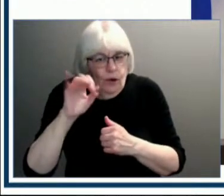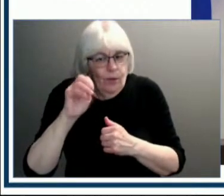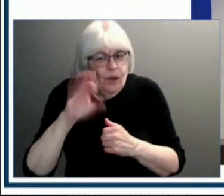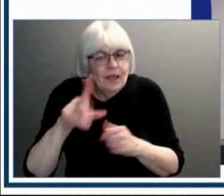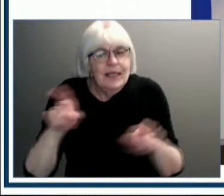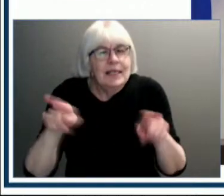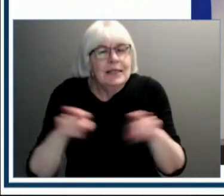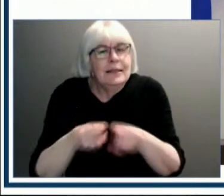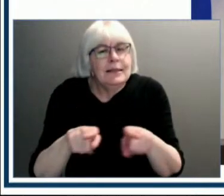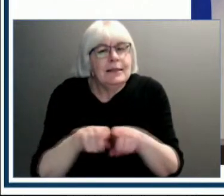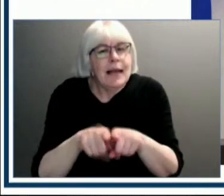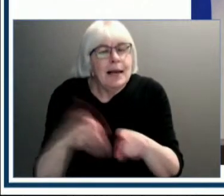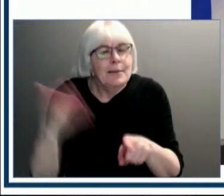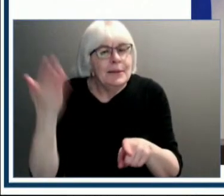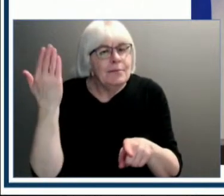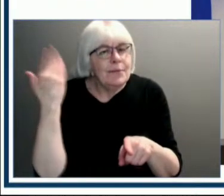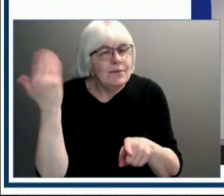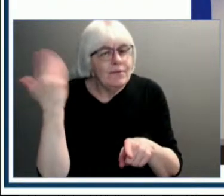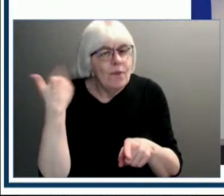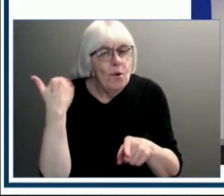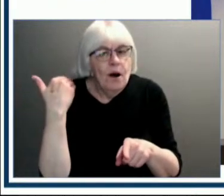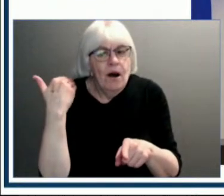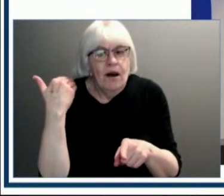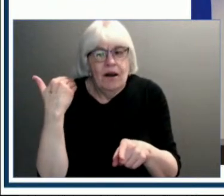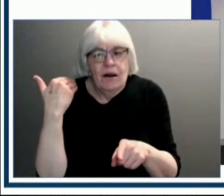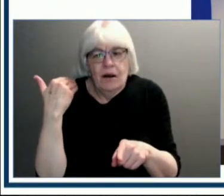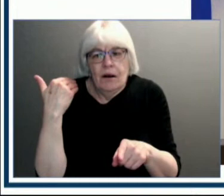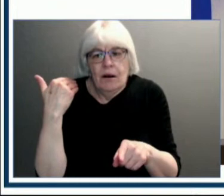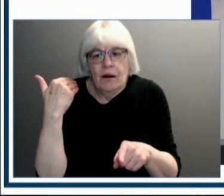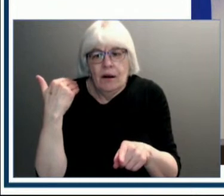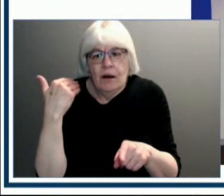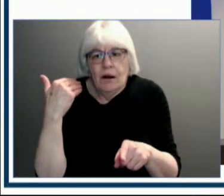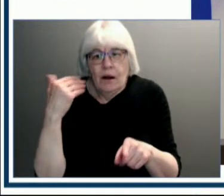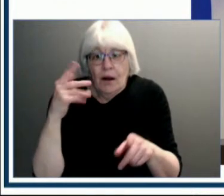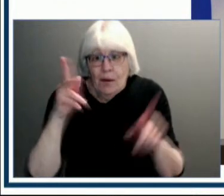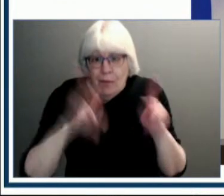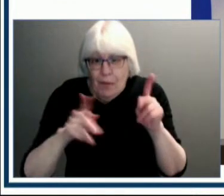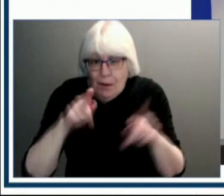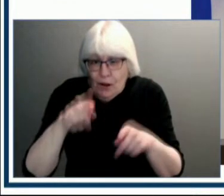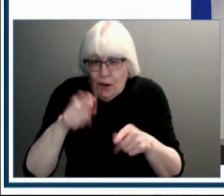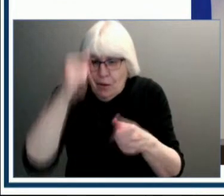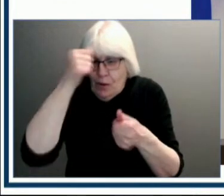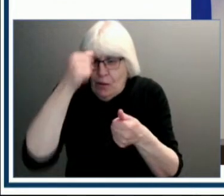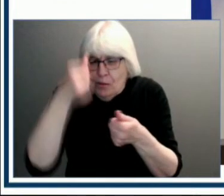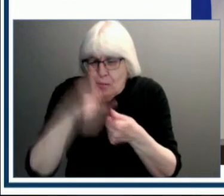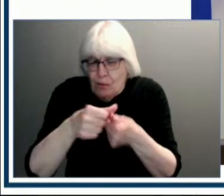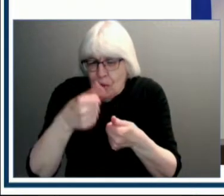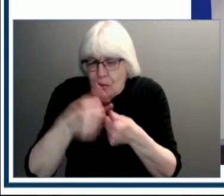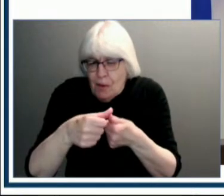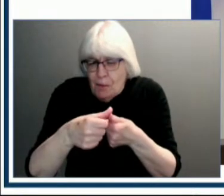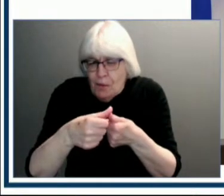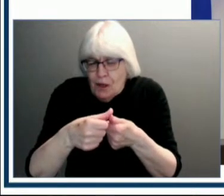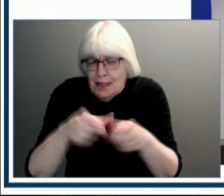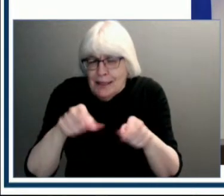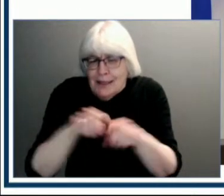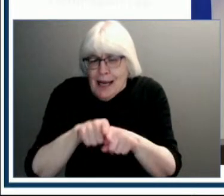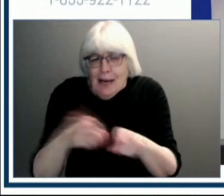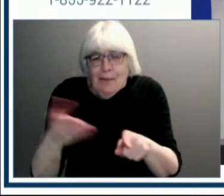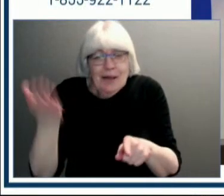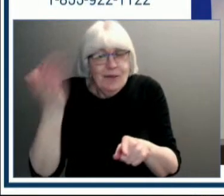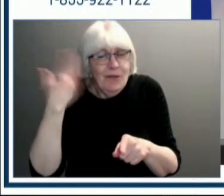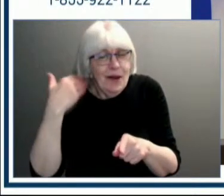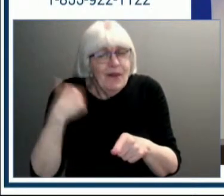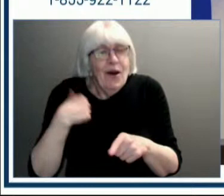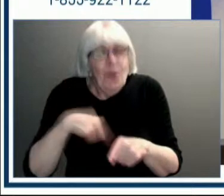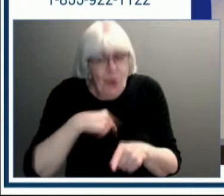all the criteria. People may be familiar with it from last time. So, but look, as Dr. Strang said, we're just trying to find the balance of how do we know that